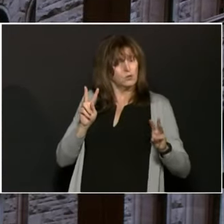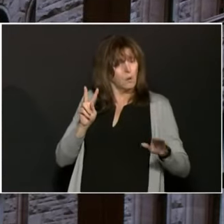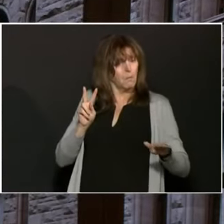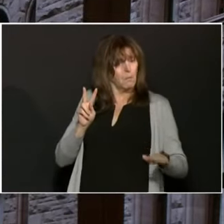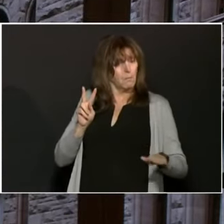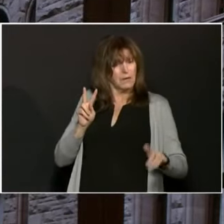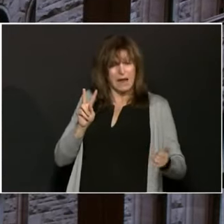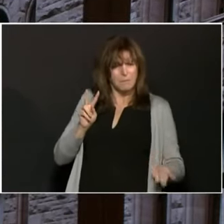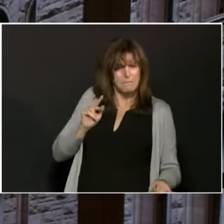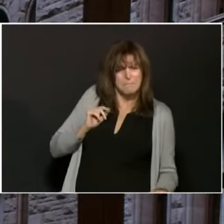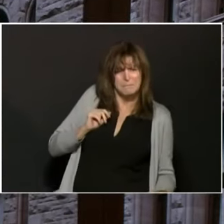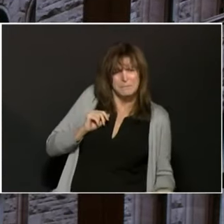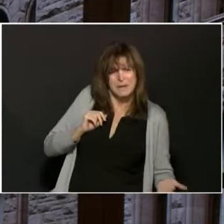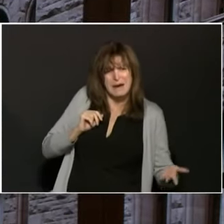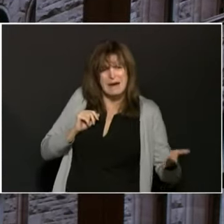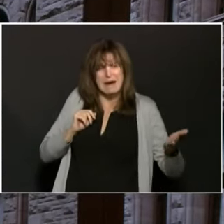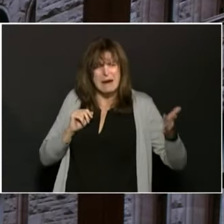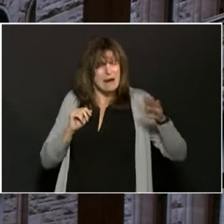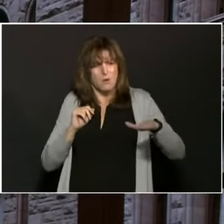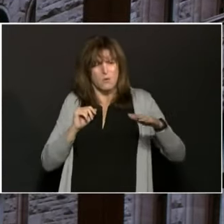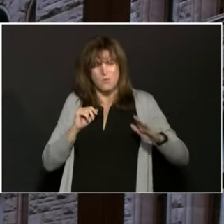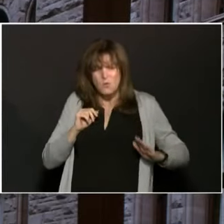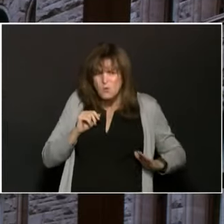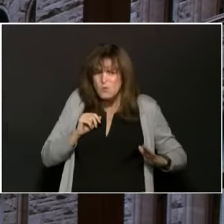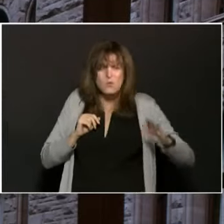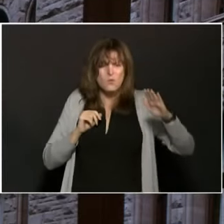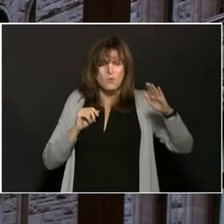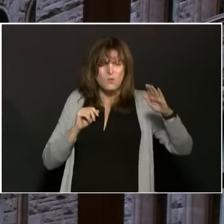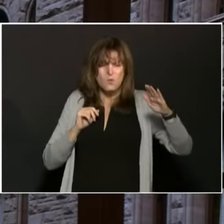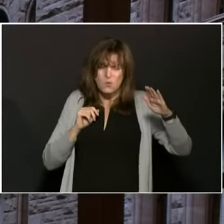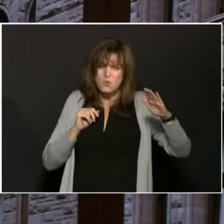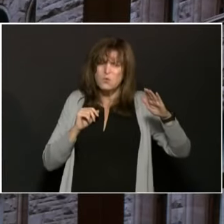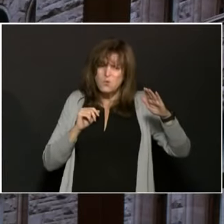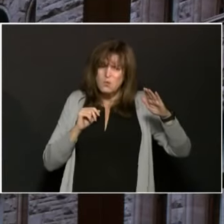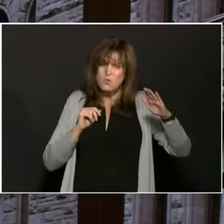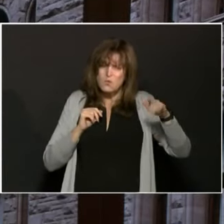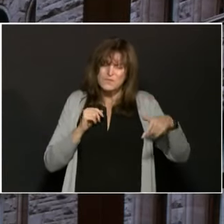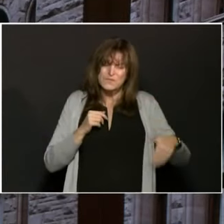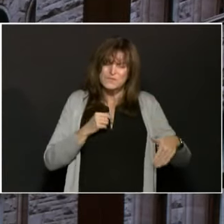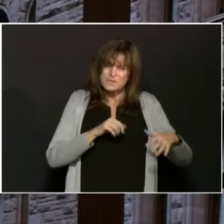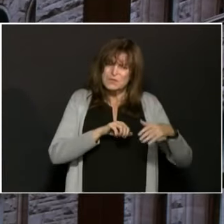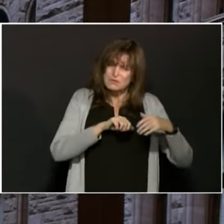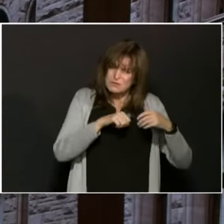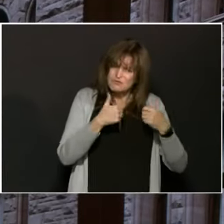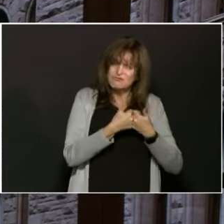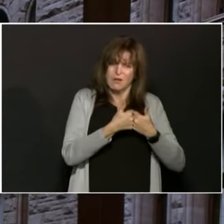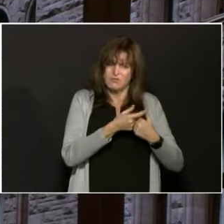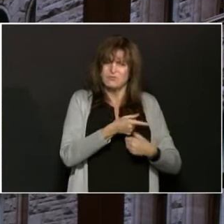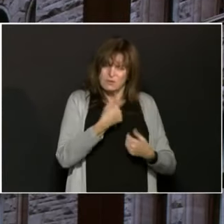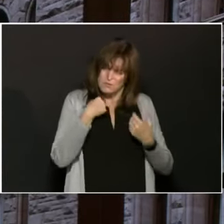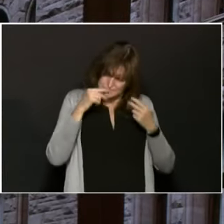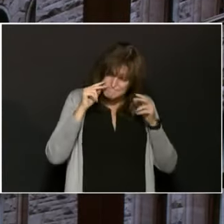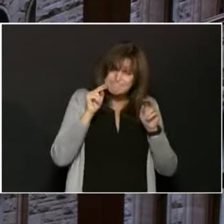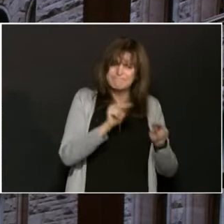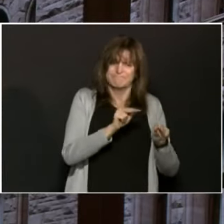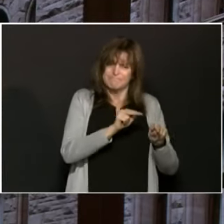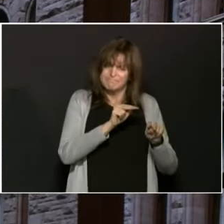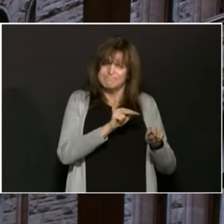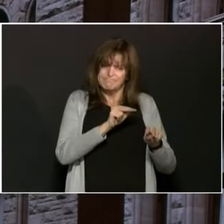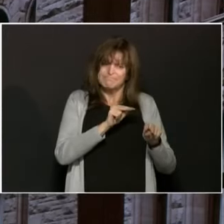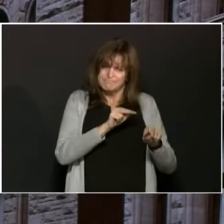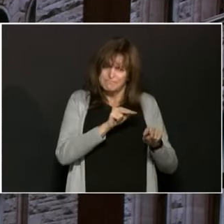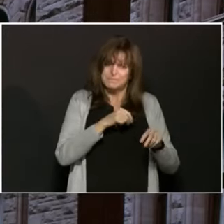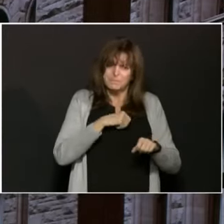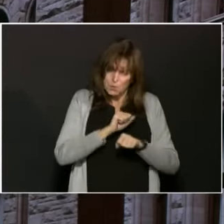last 2 weeks. So we have some challenges to deal with there. So we're going to be watching and monitoring and working cooperatively